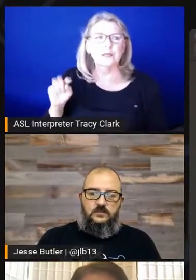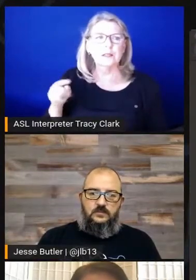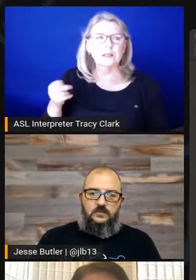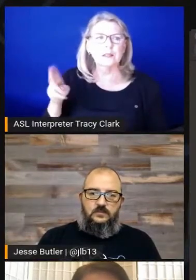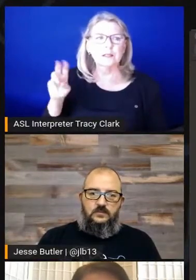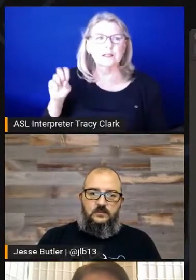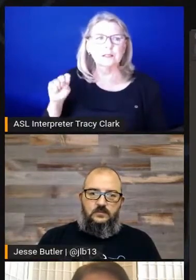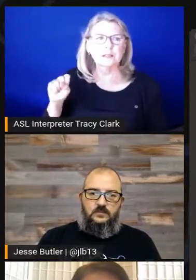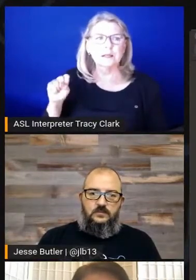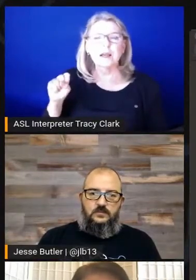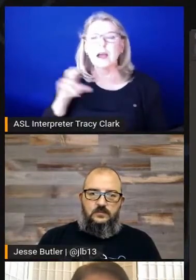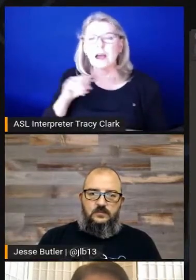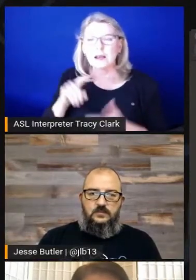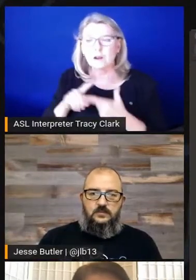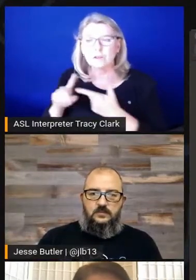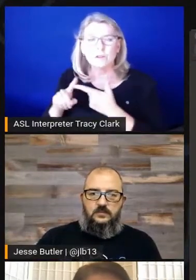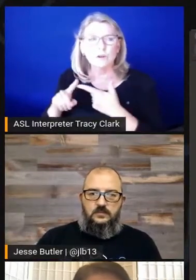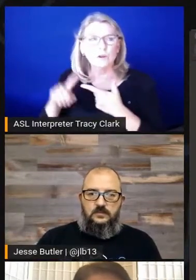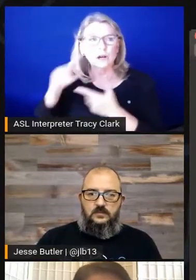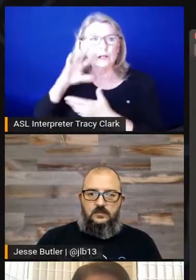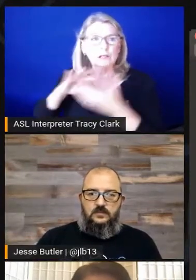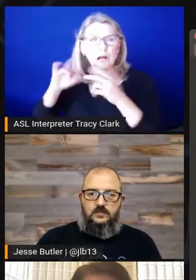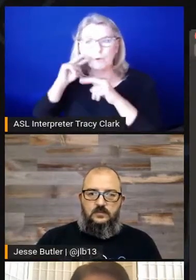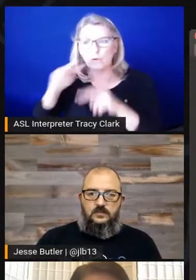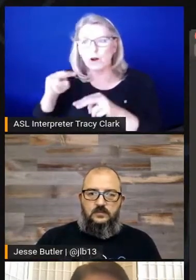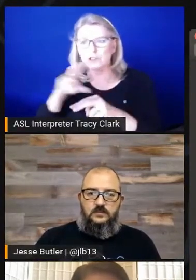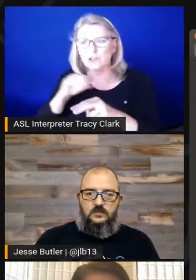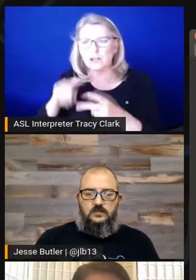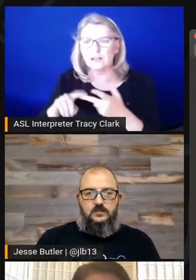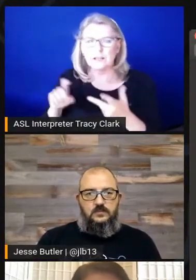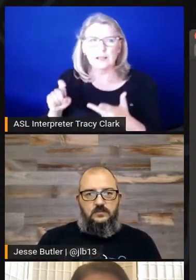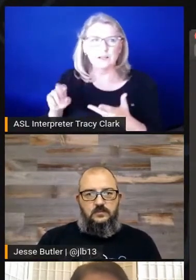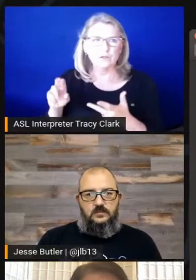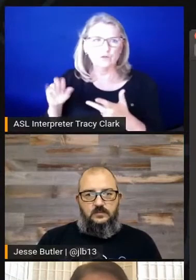X-Ray. Next slide, please.